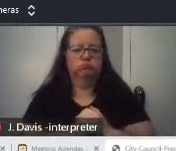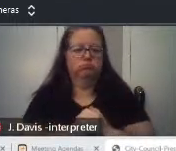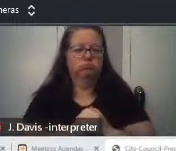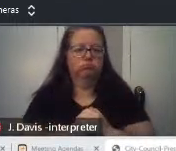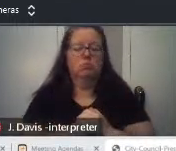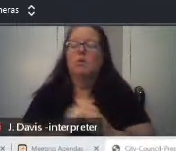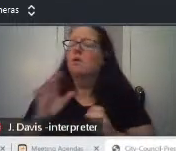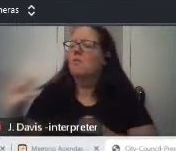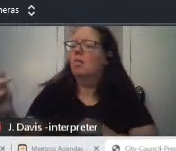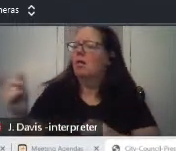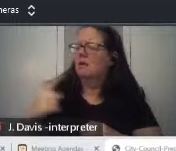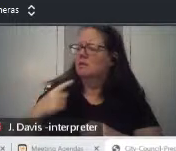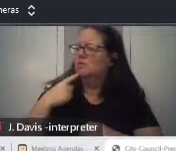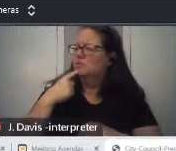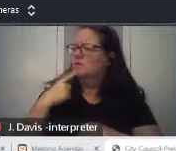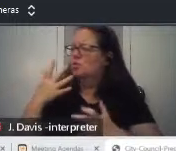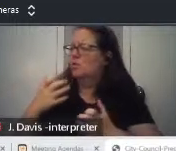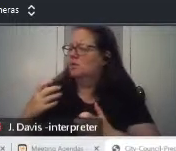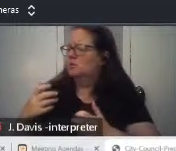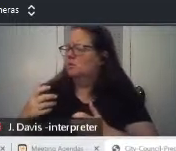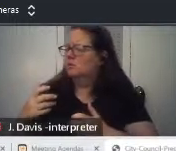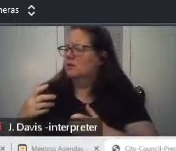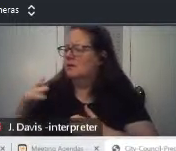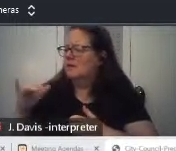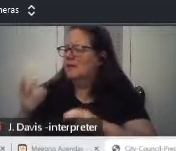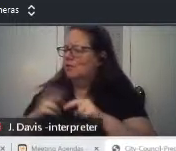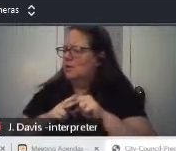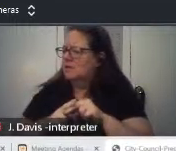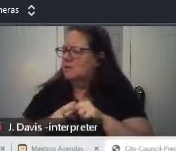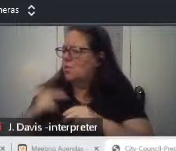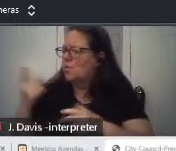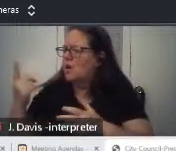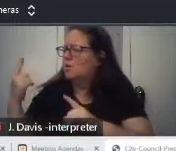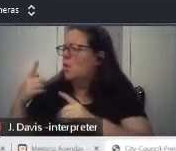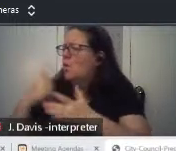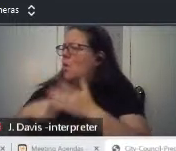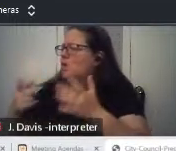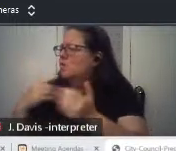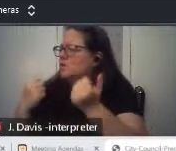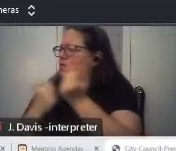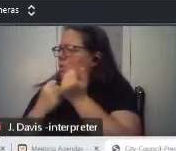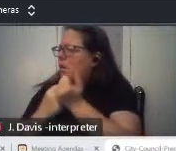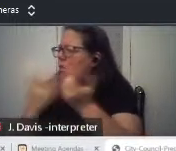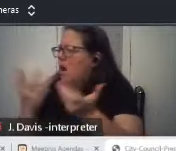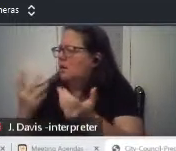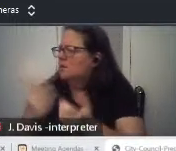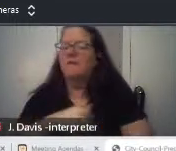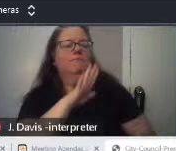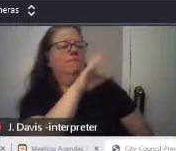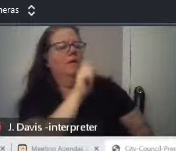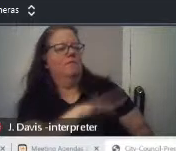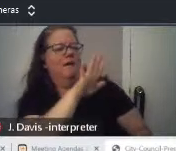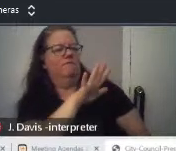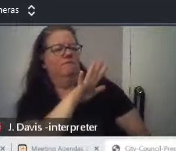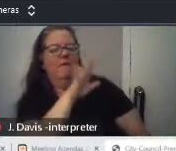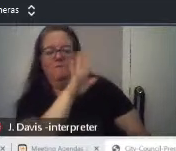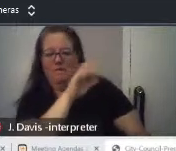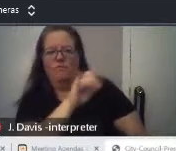you're asking for an increase of offer price. What would be a number you would support? 5.5. I'm just throwing it out there,